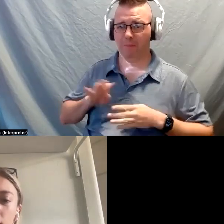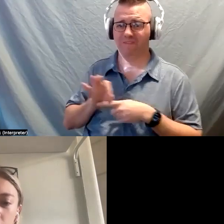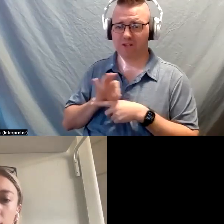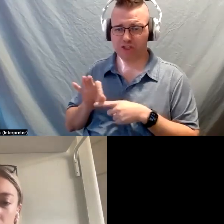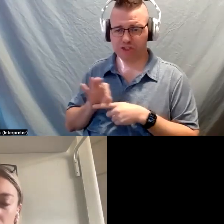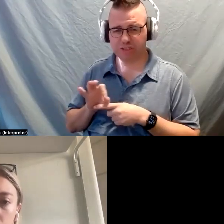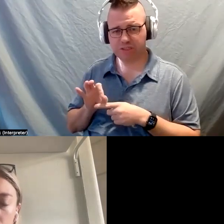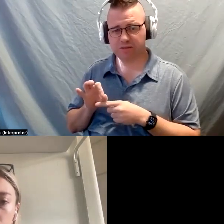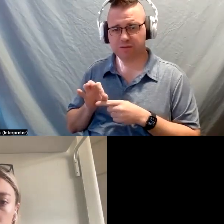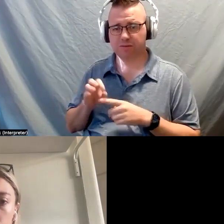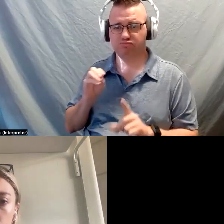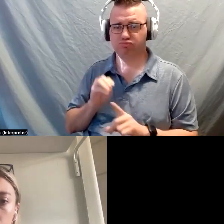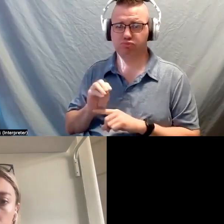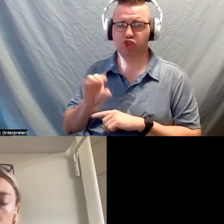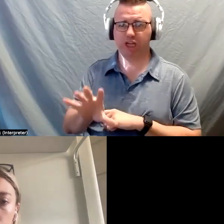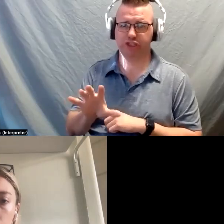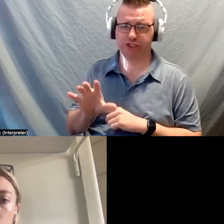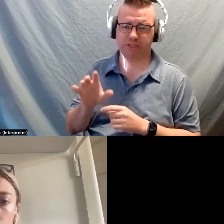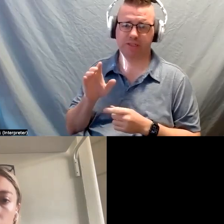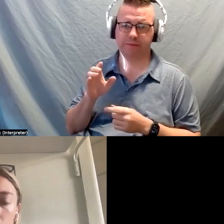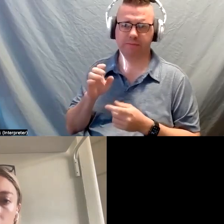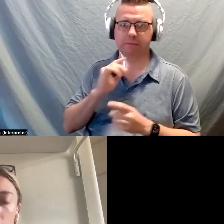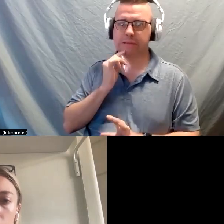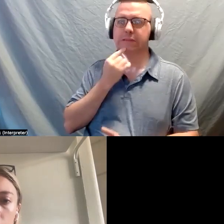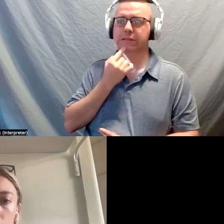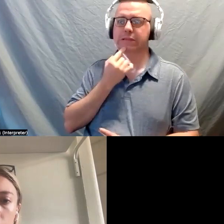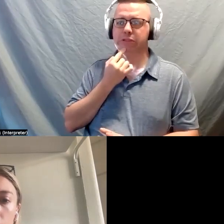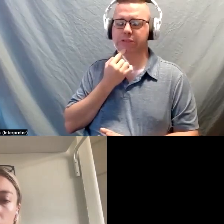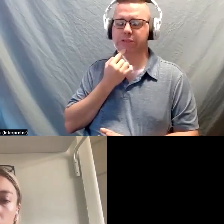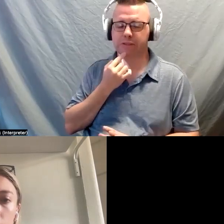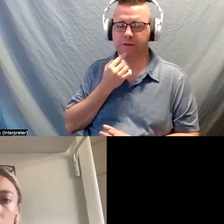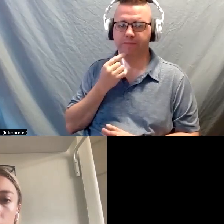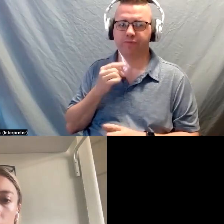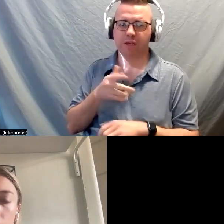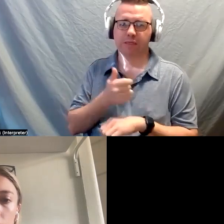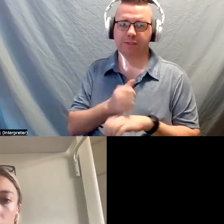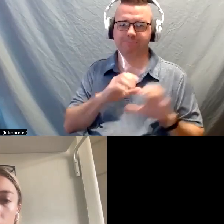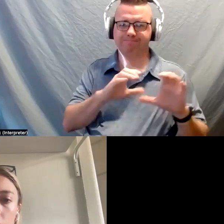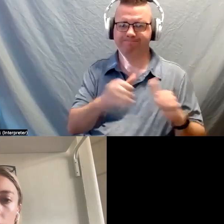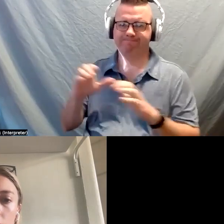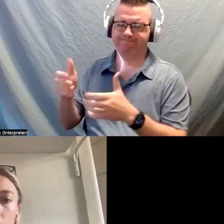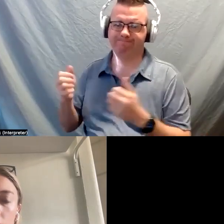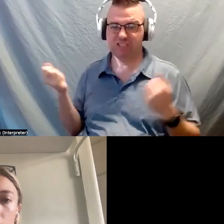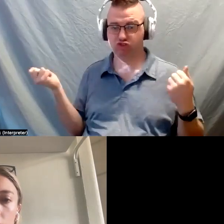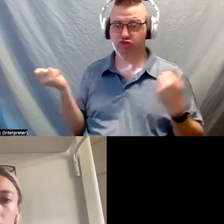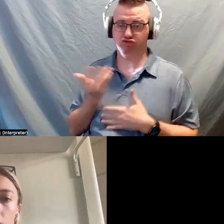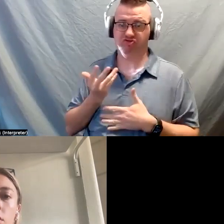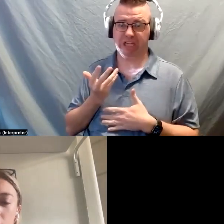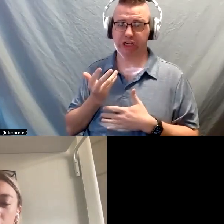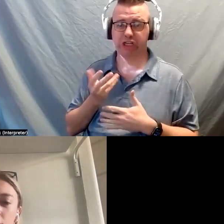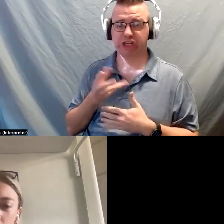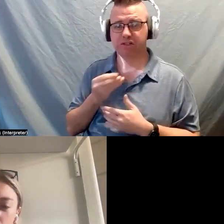functions. Projection being absolutely crucial here. Creating constituencies of fear and constituencies